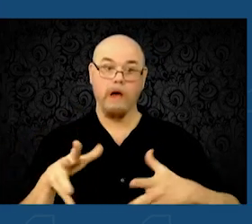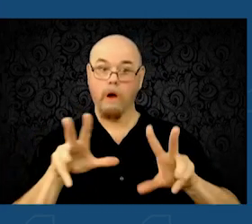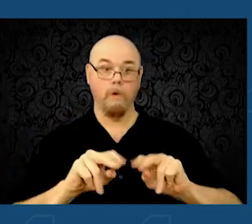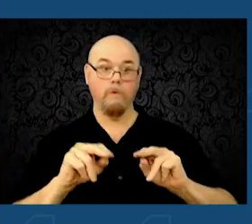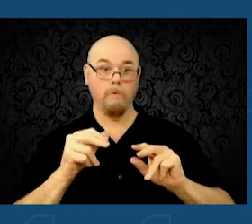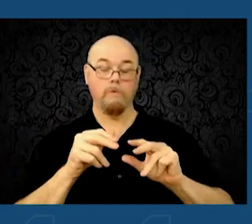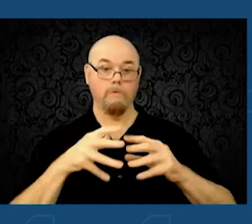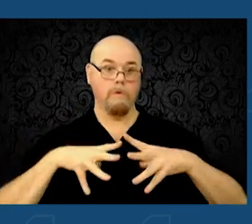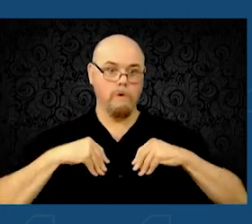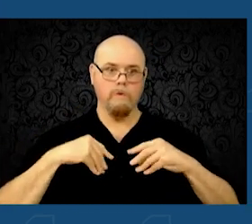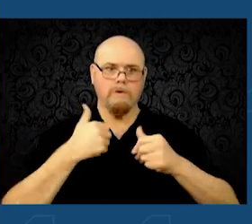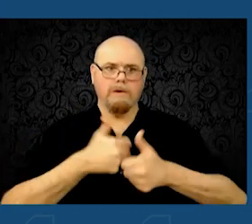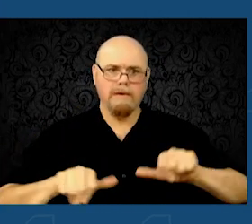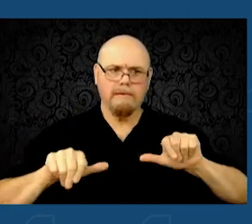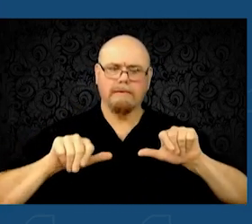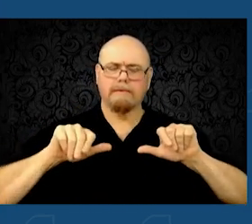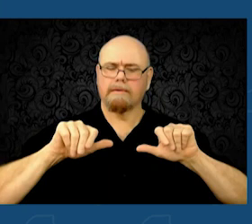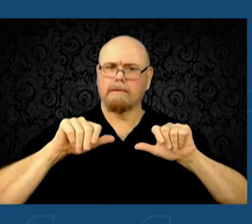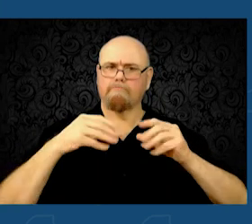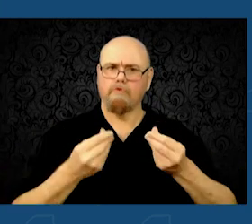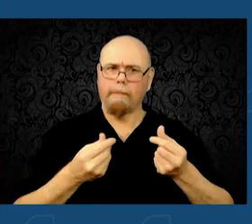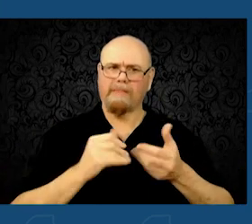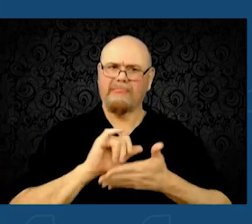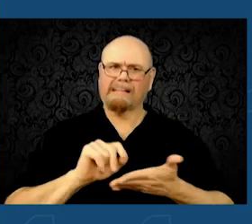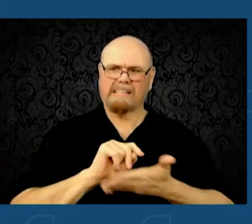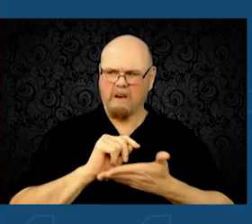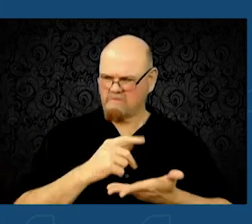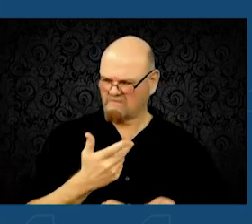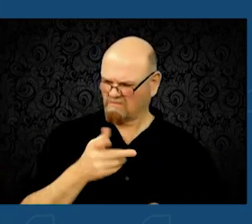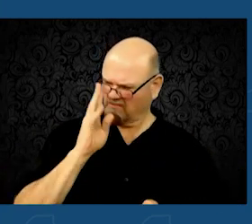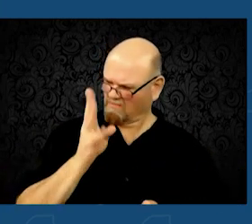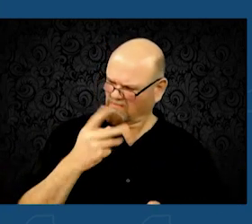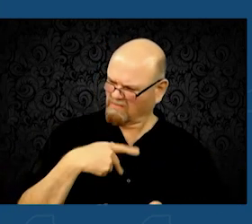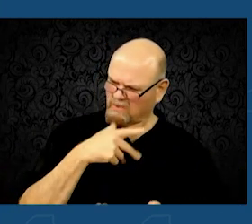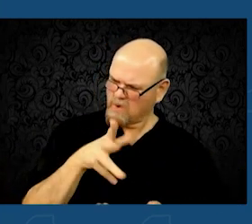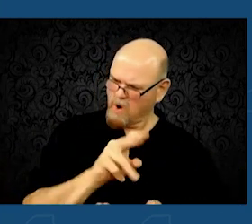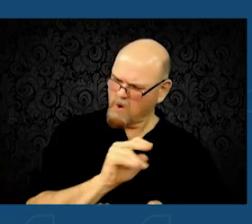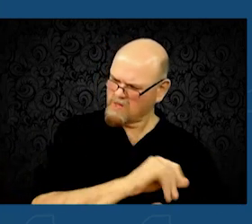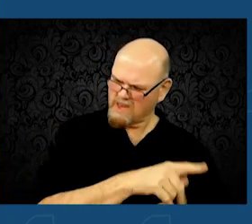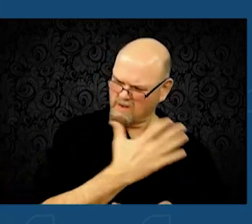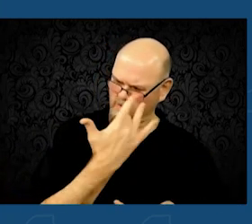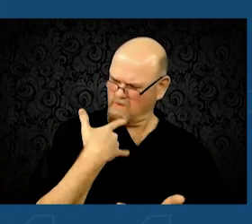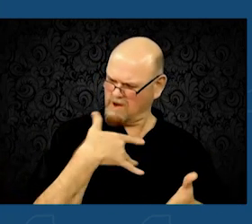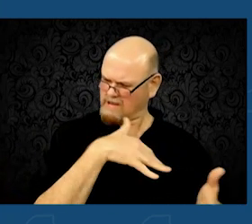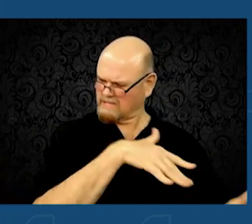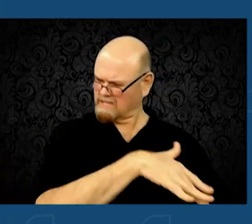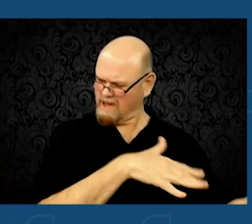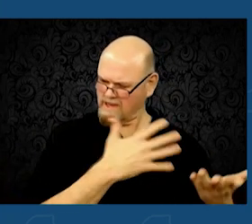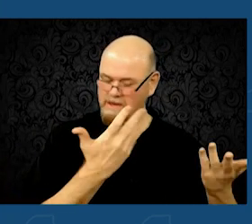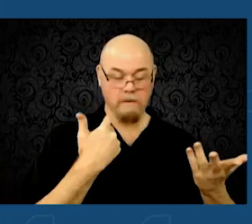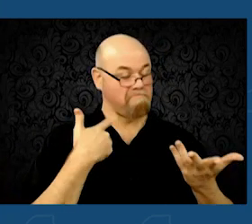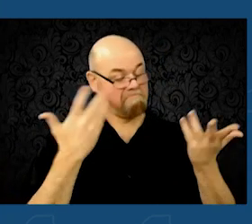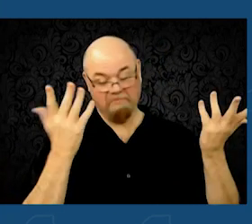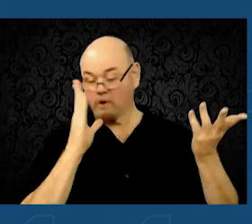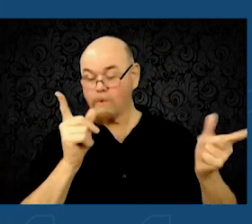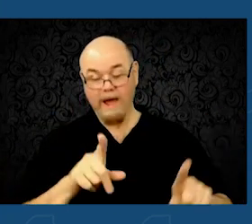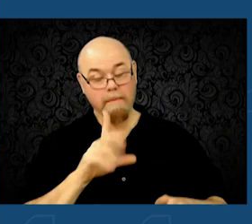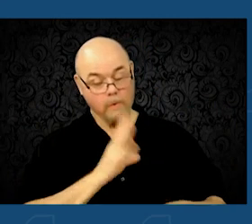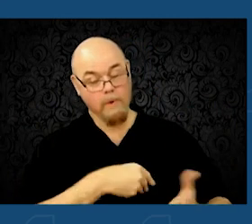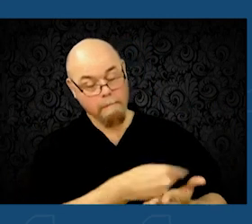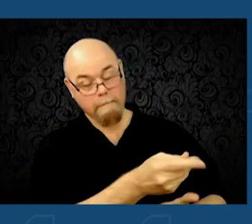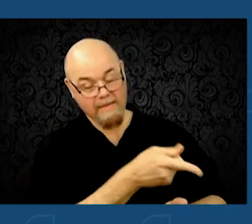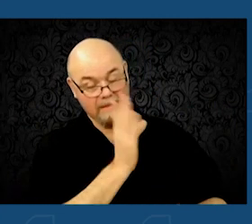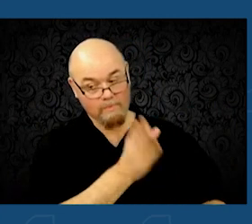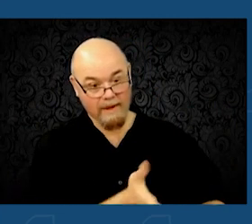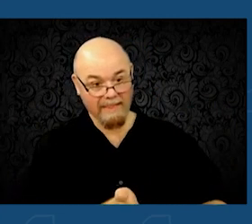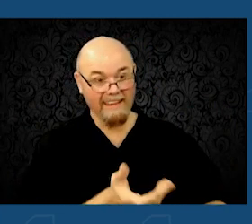environmental studies. Our board said, well, you got to be nuts. We don't own that. I said, this is going to happen. We're going to do that. We did our